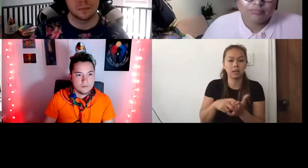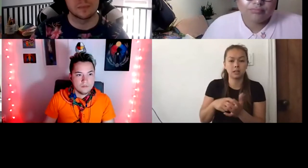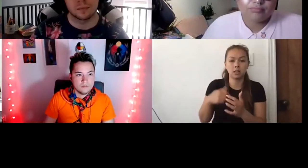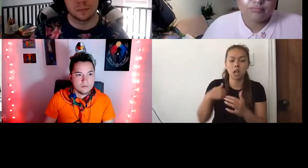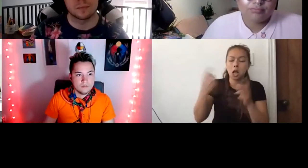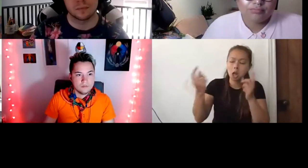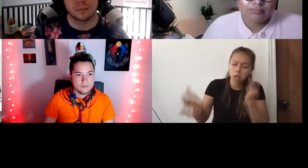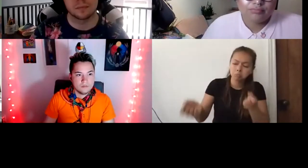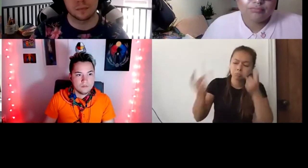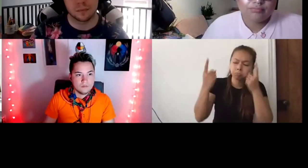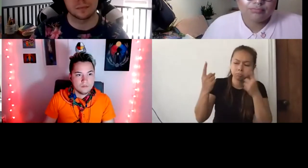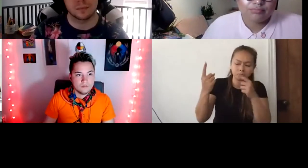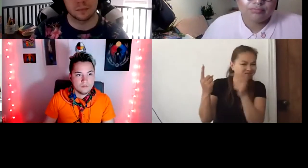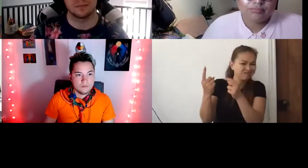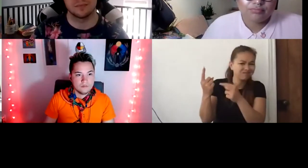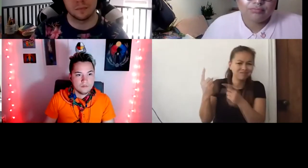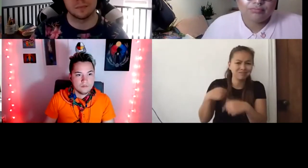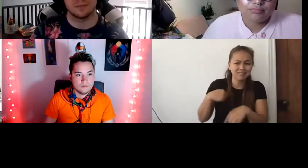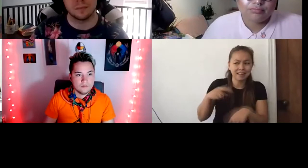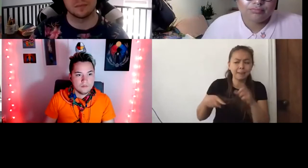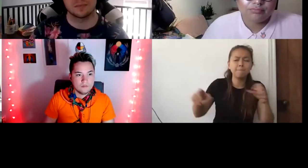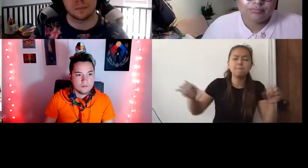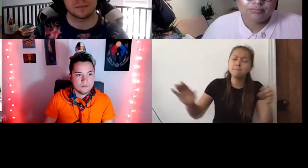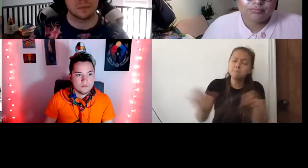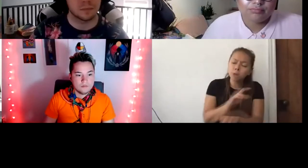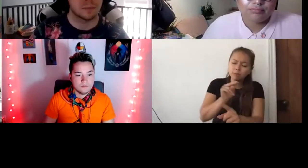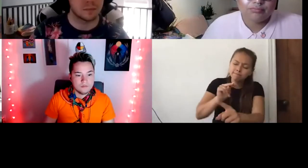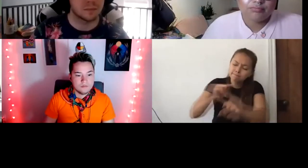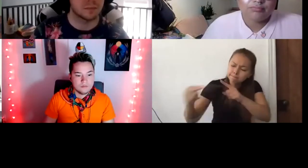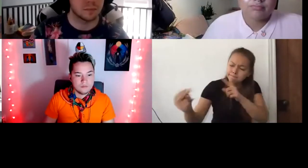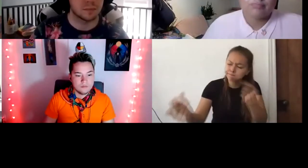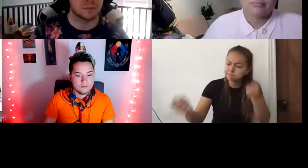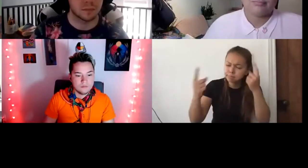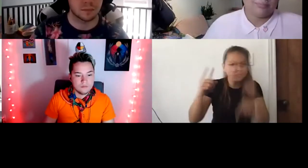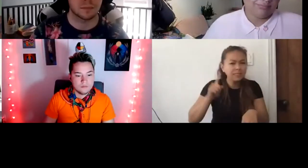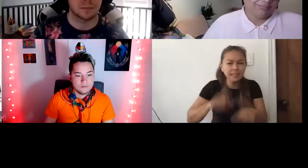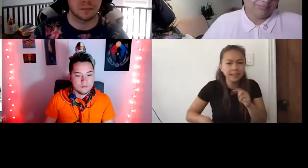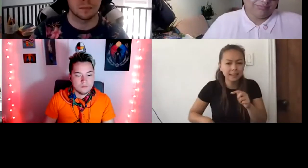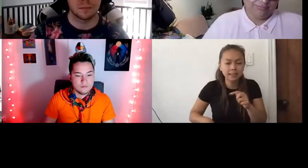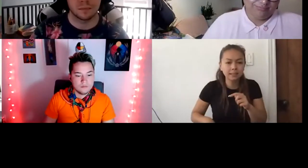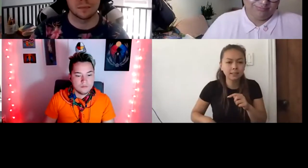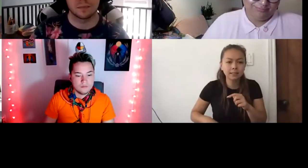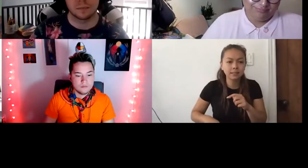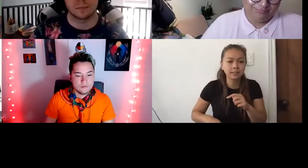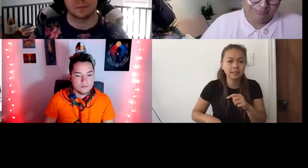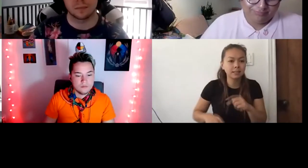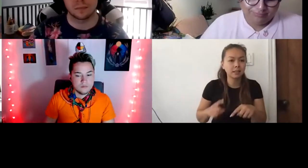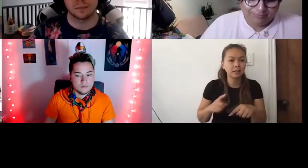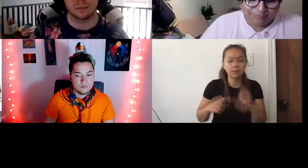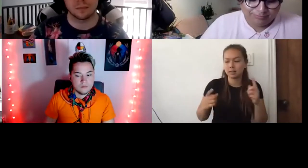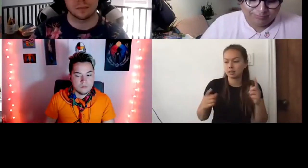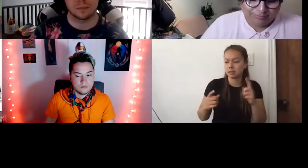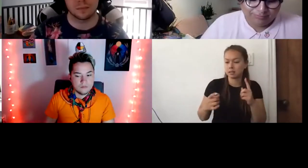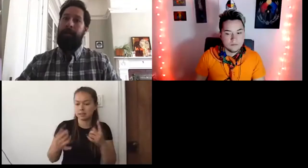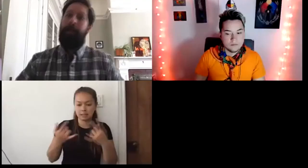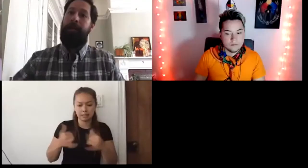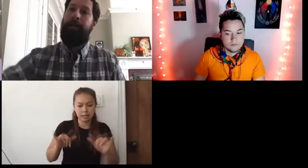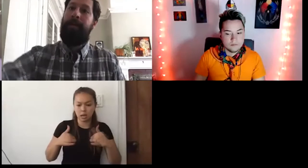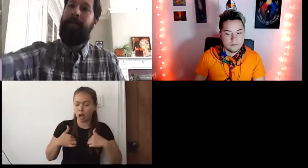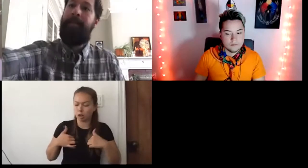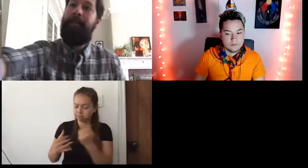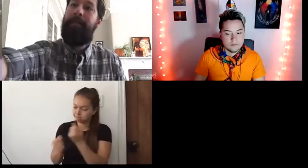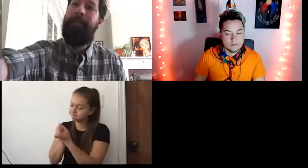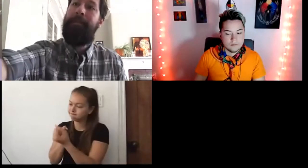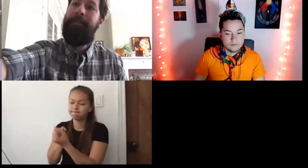point. It's not about my feelings towards the situation. It's how I can be there for you. So that's my